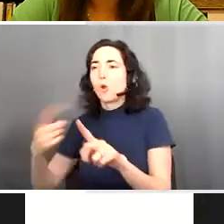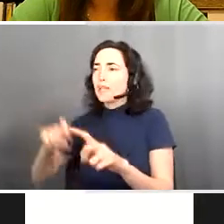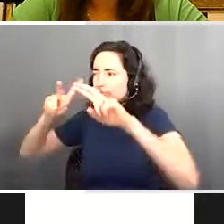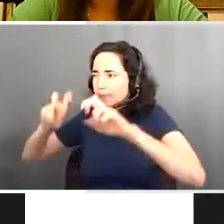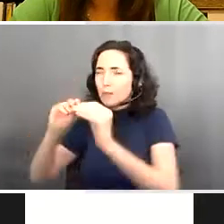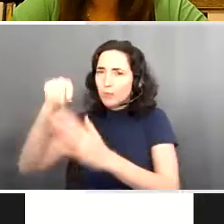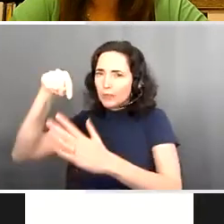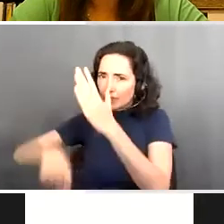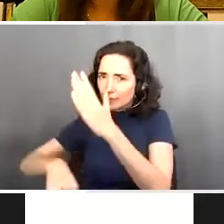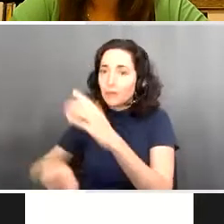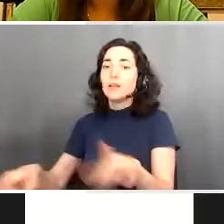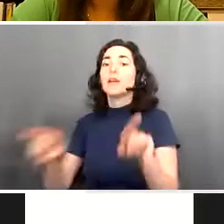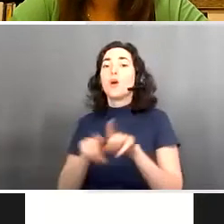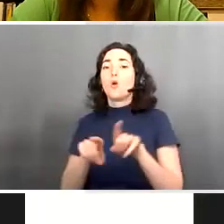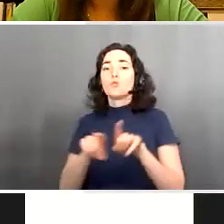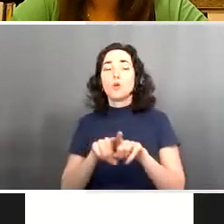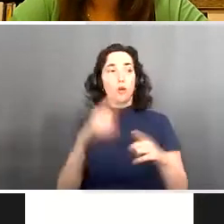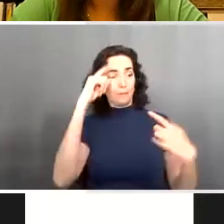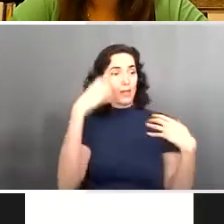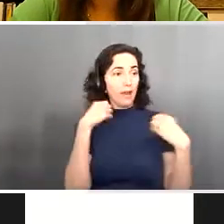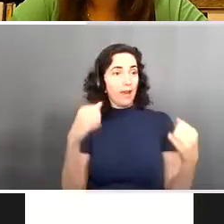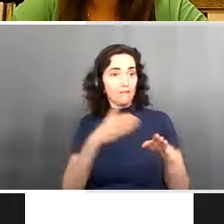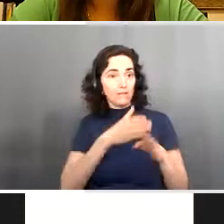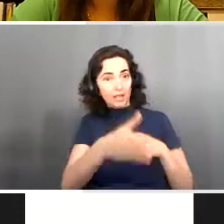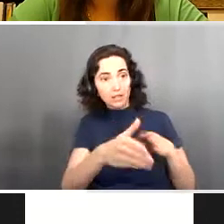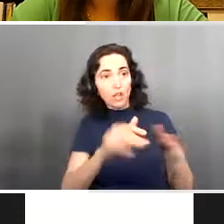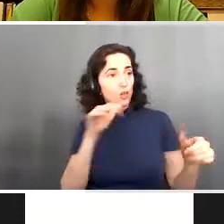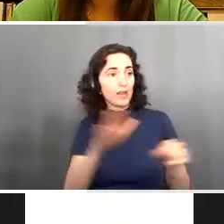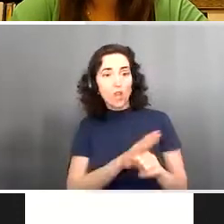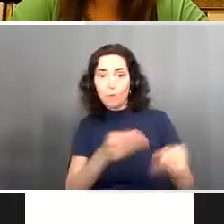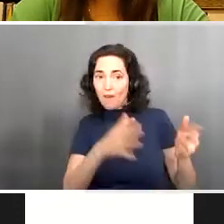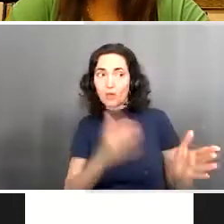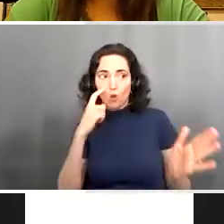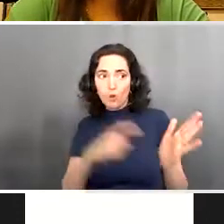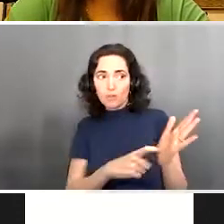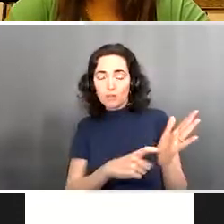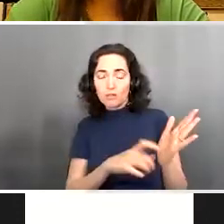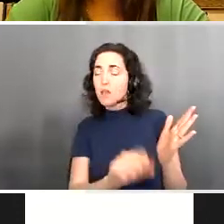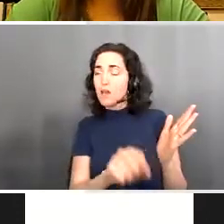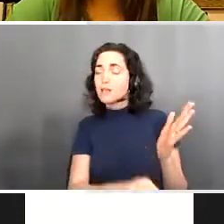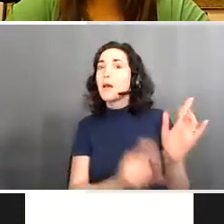is a lack of providers within the mental health region, but we're not sure that